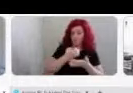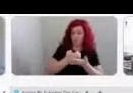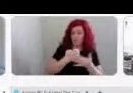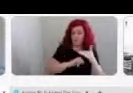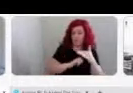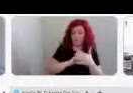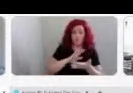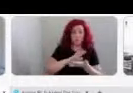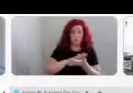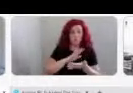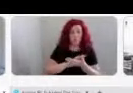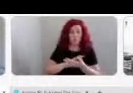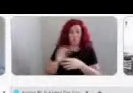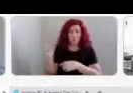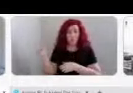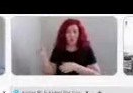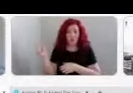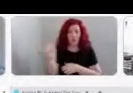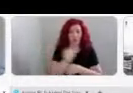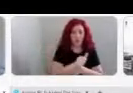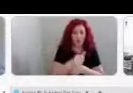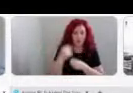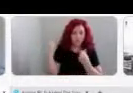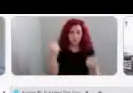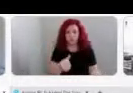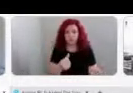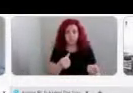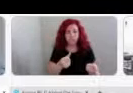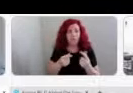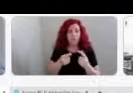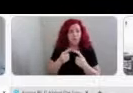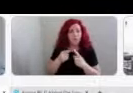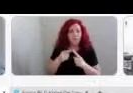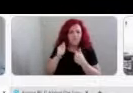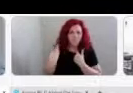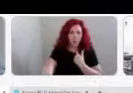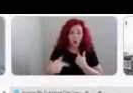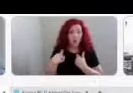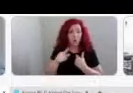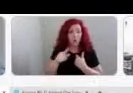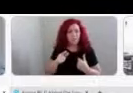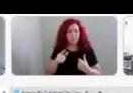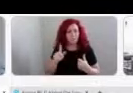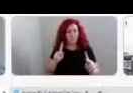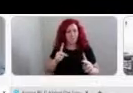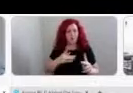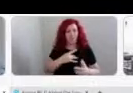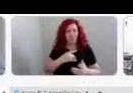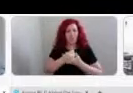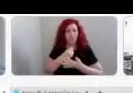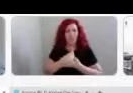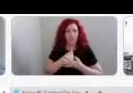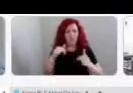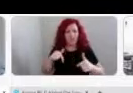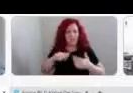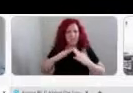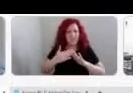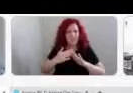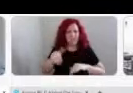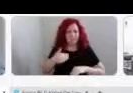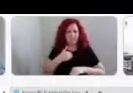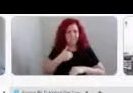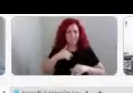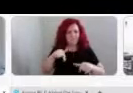kachina village and dhoni park these people are in many ways the beating heart of our city and community i'm very